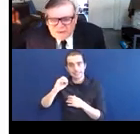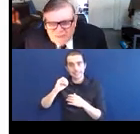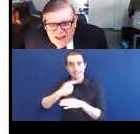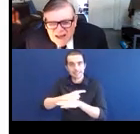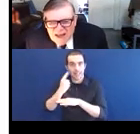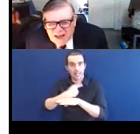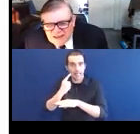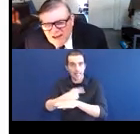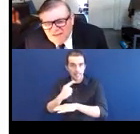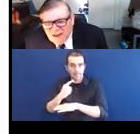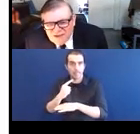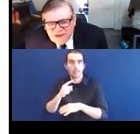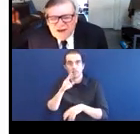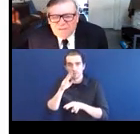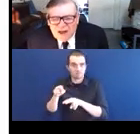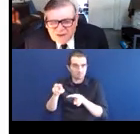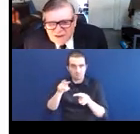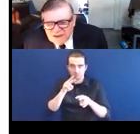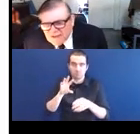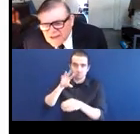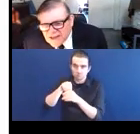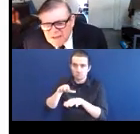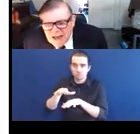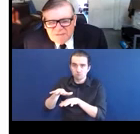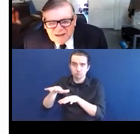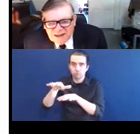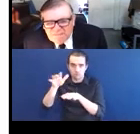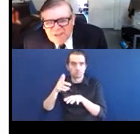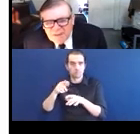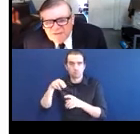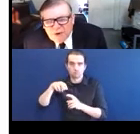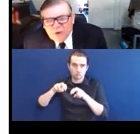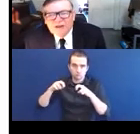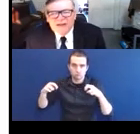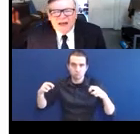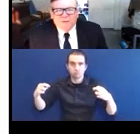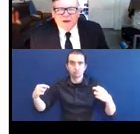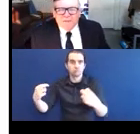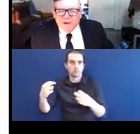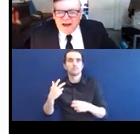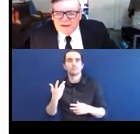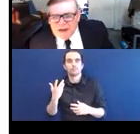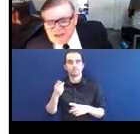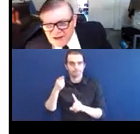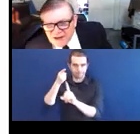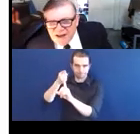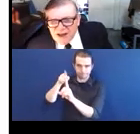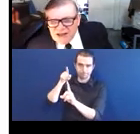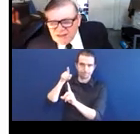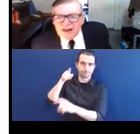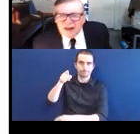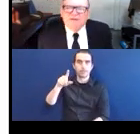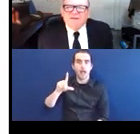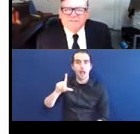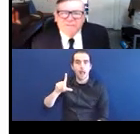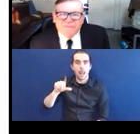want, is 500 Bolivians, £56 monthly payment for all disabled people as a pension. There's